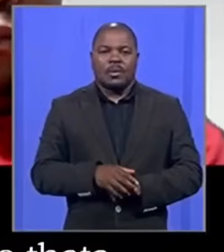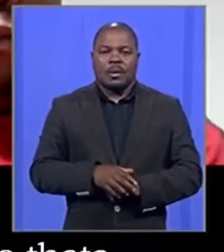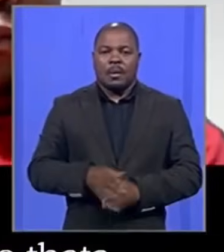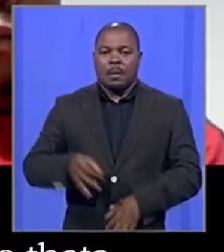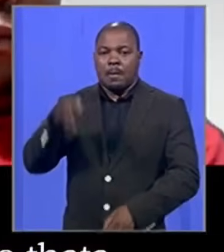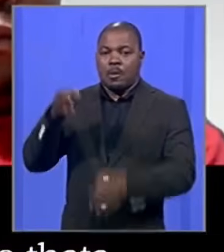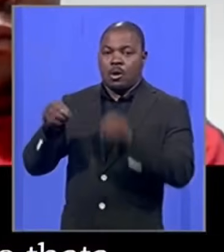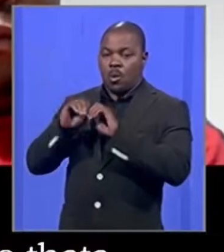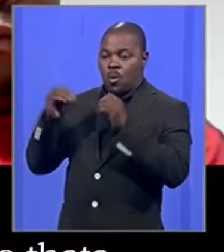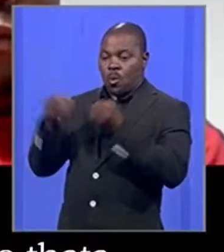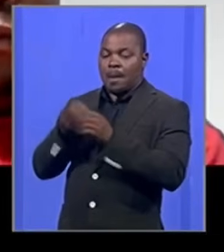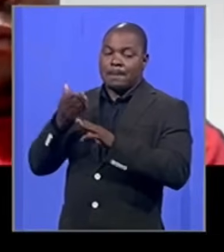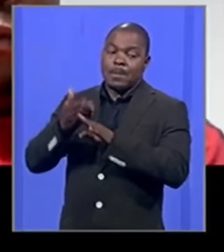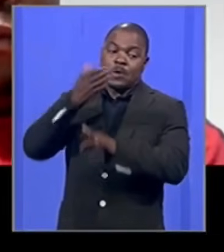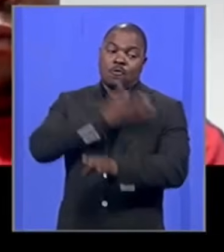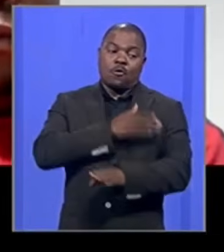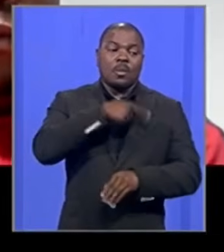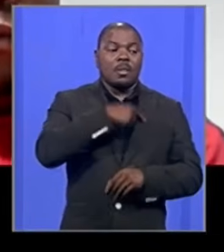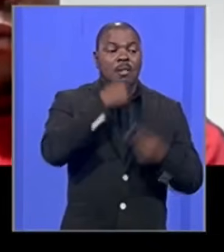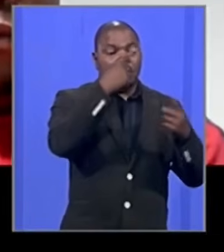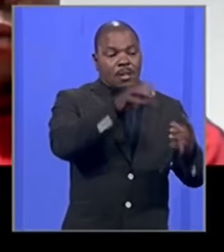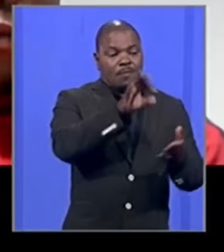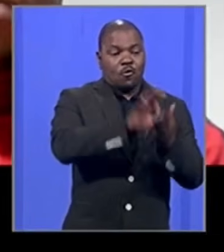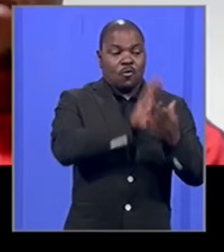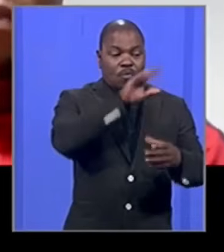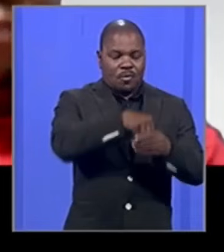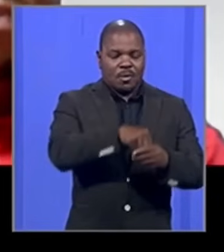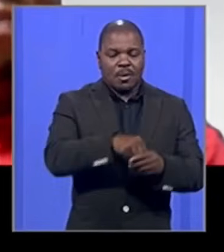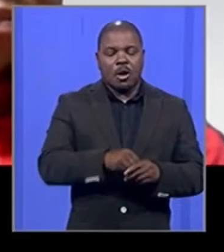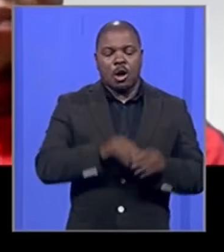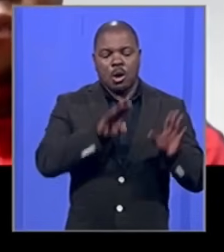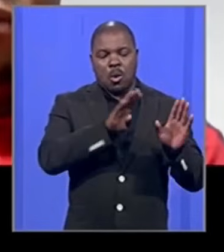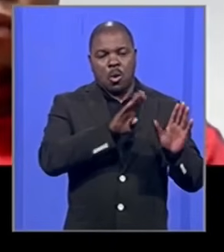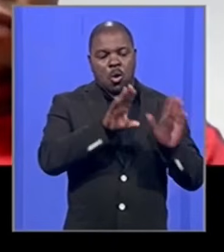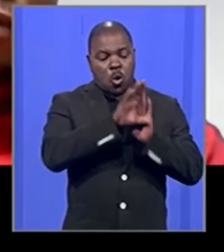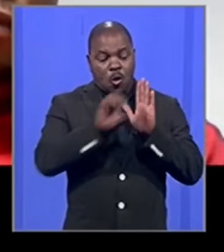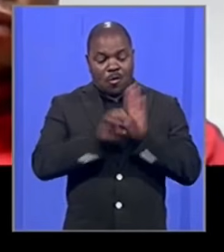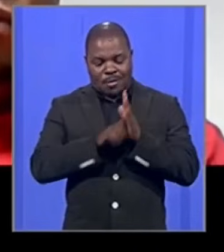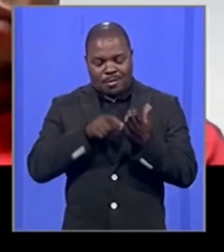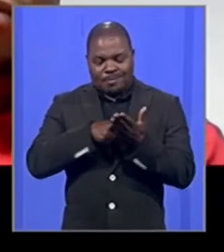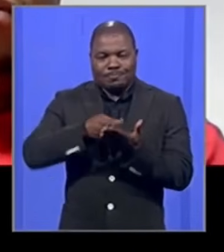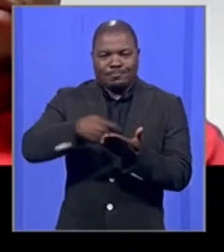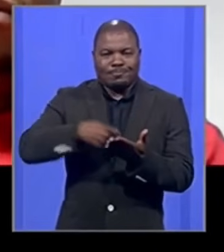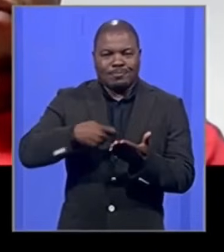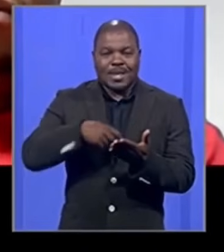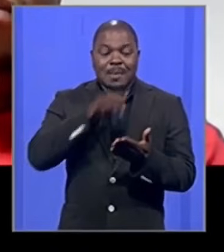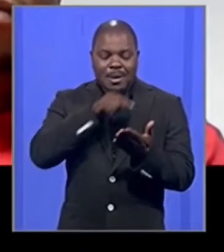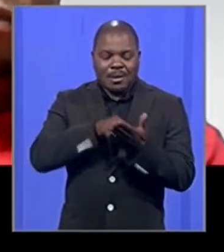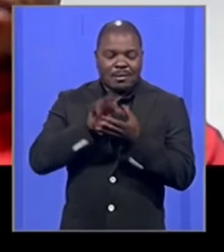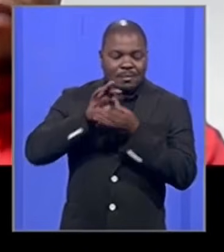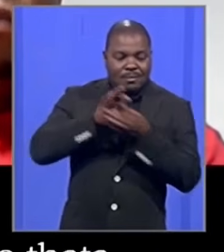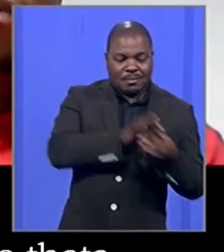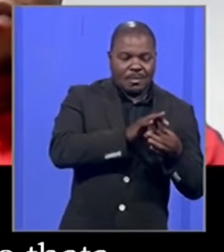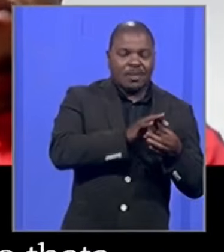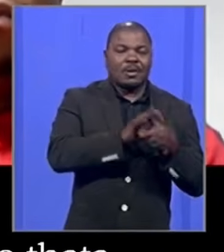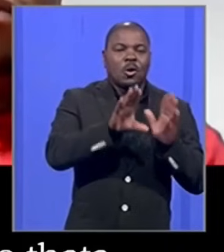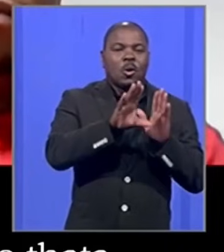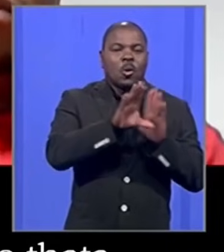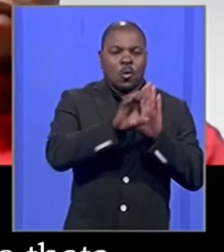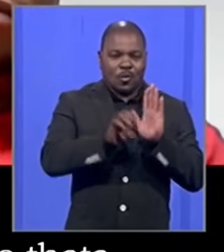elections, have to sign a code of conduct, basically binding themselves to the provisions within the code of